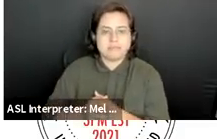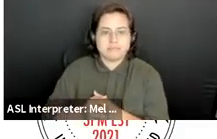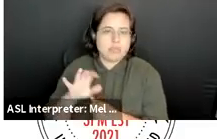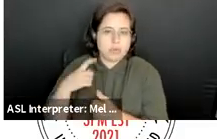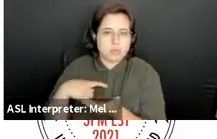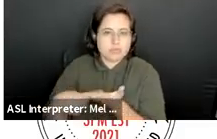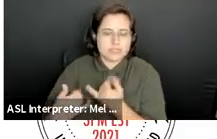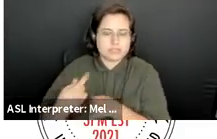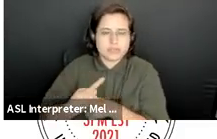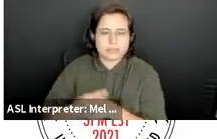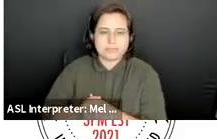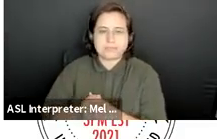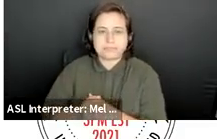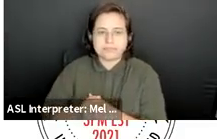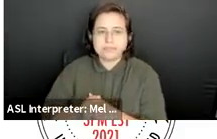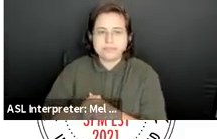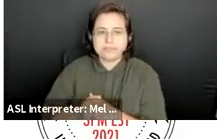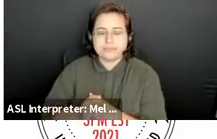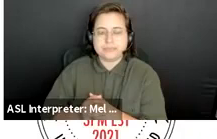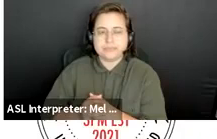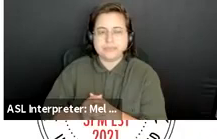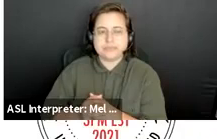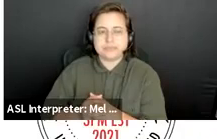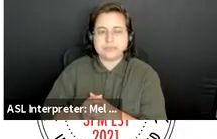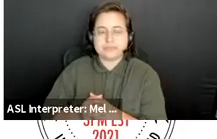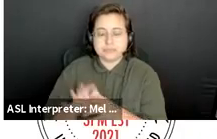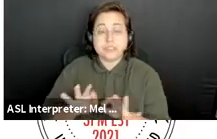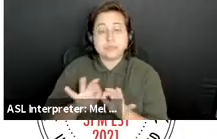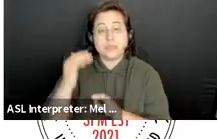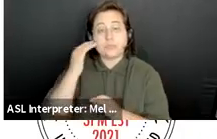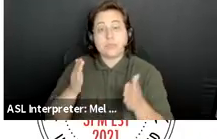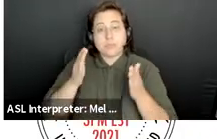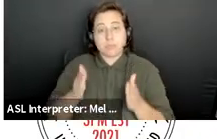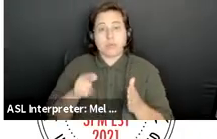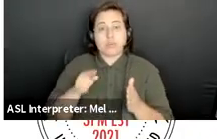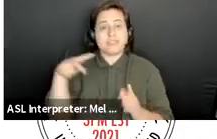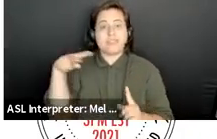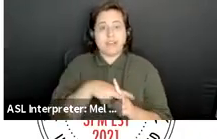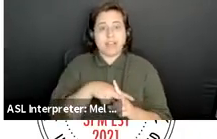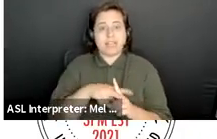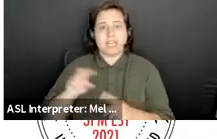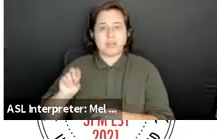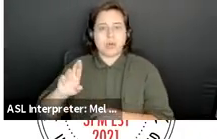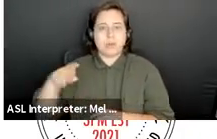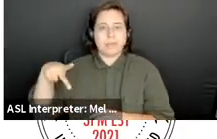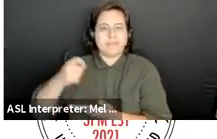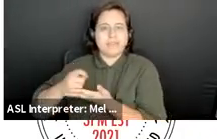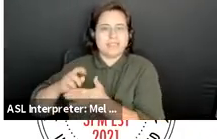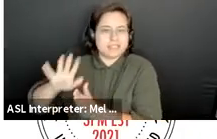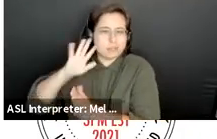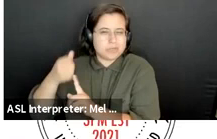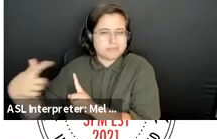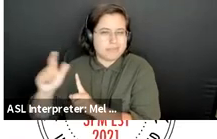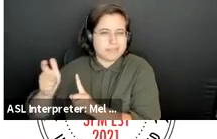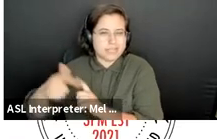today. And it is important to note that the person filing an O or P visa, which I will get to in a moment, does have to be